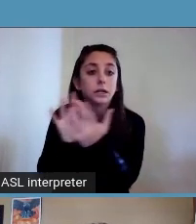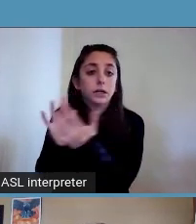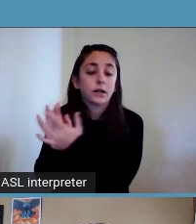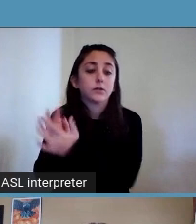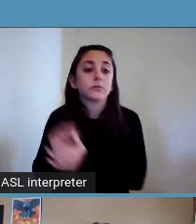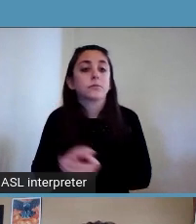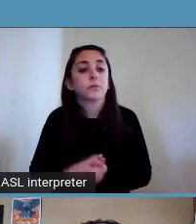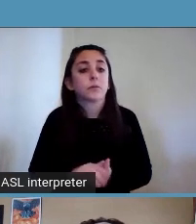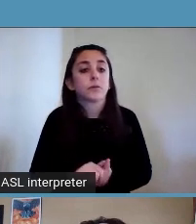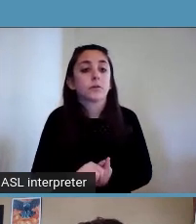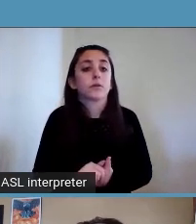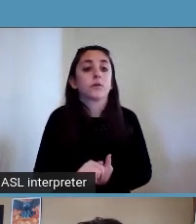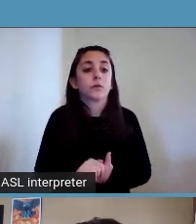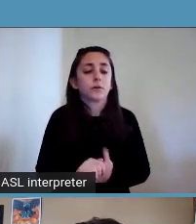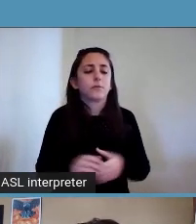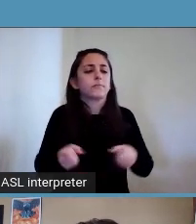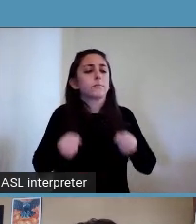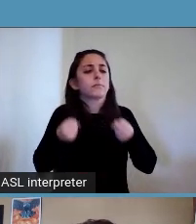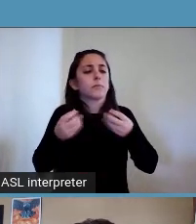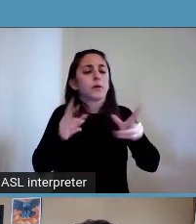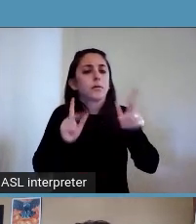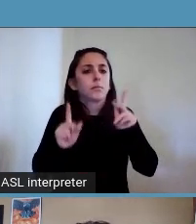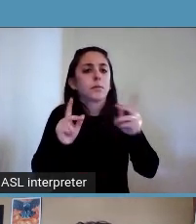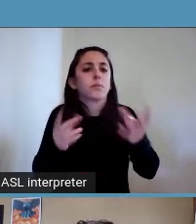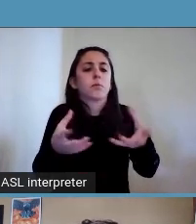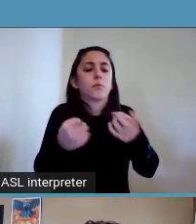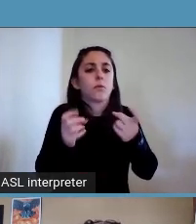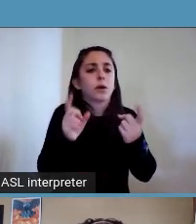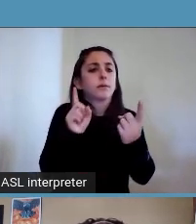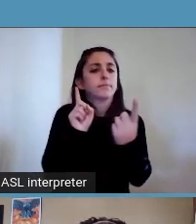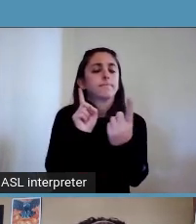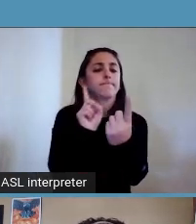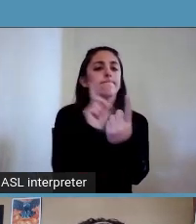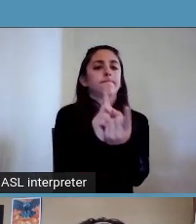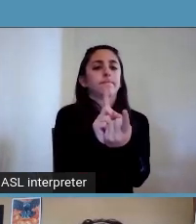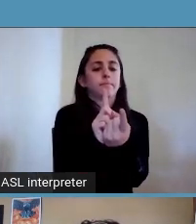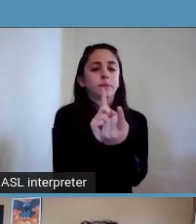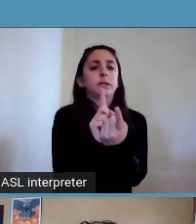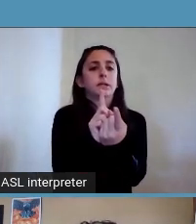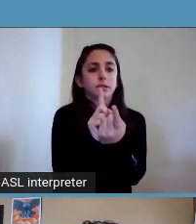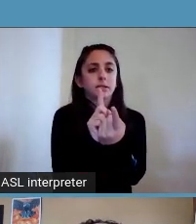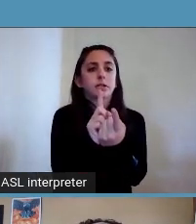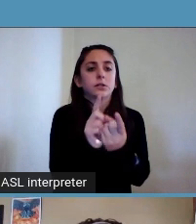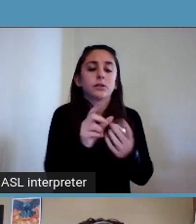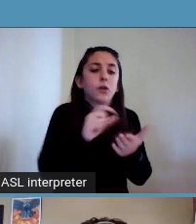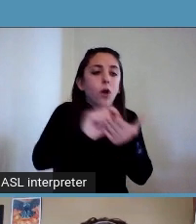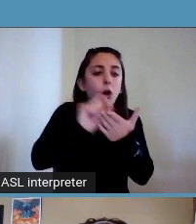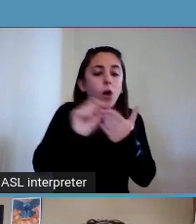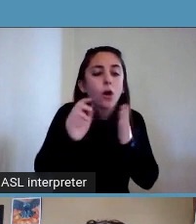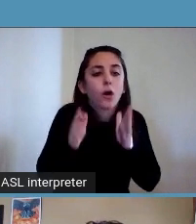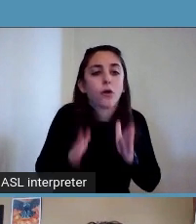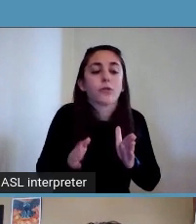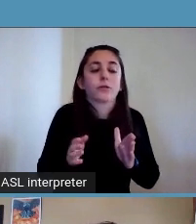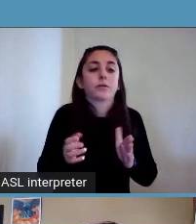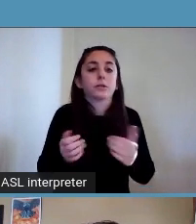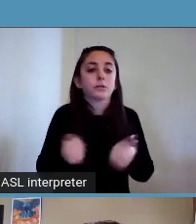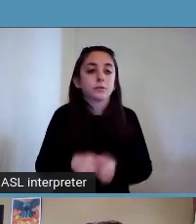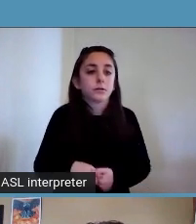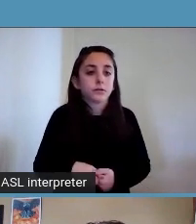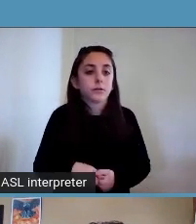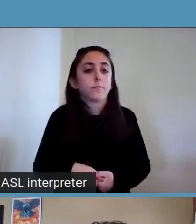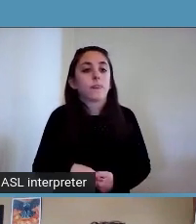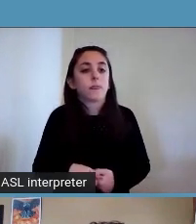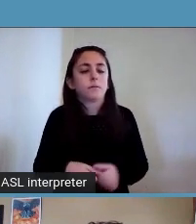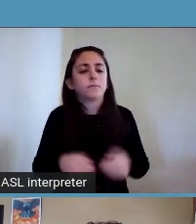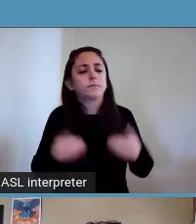readers who want to meet the author of that column, which is me. And that equals boots through the door. And that's our ultimate goal of social media is